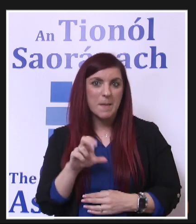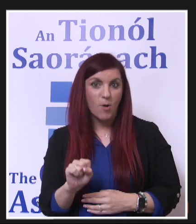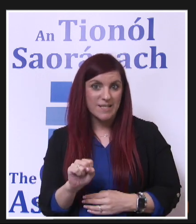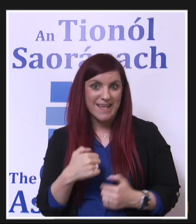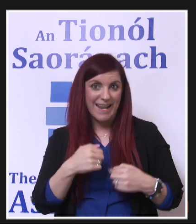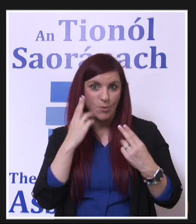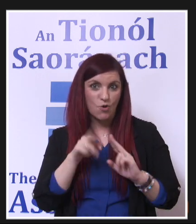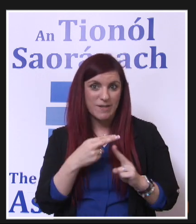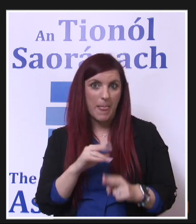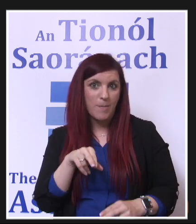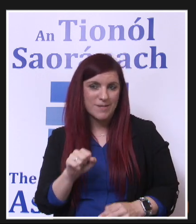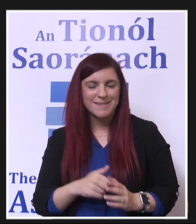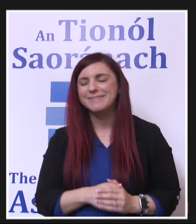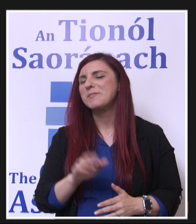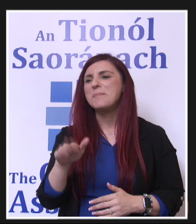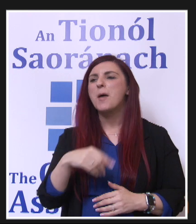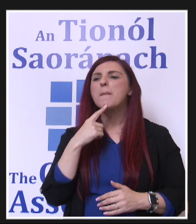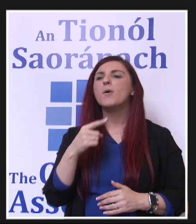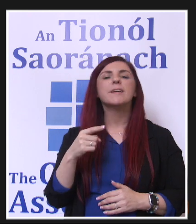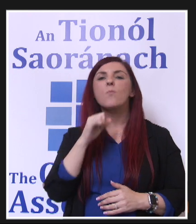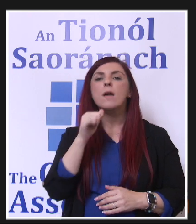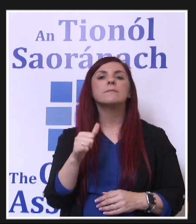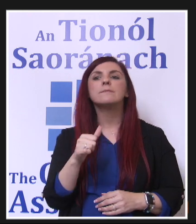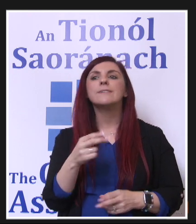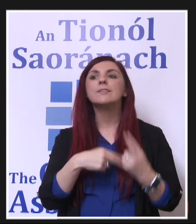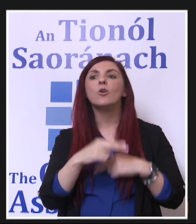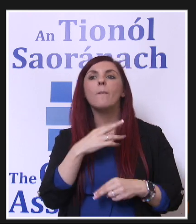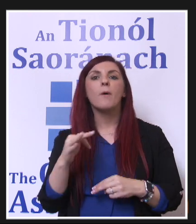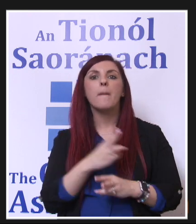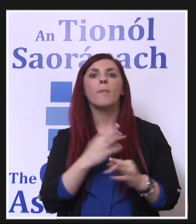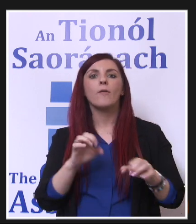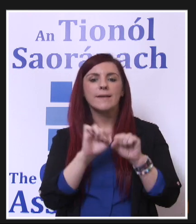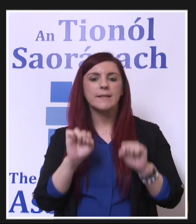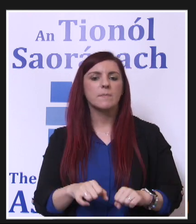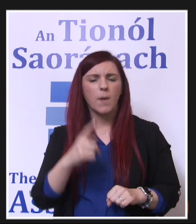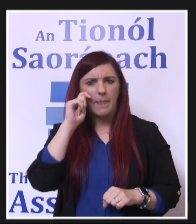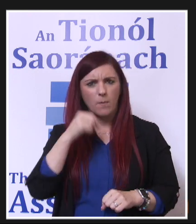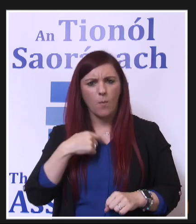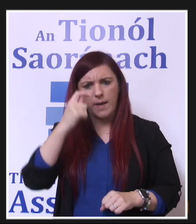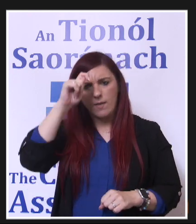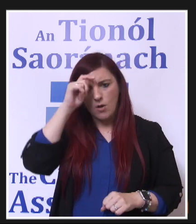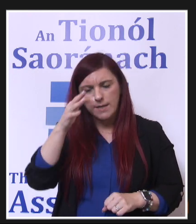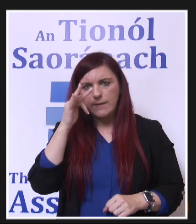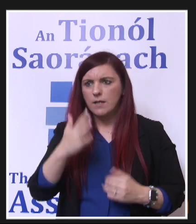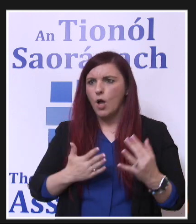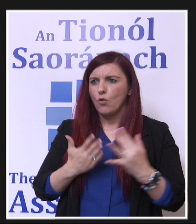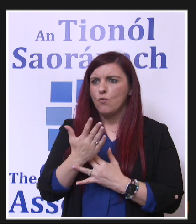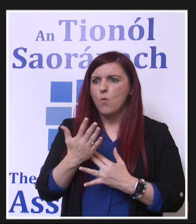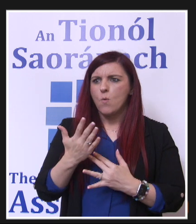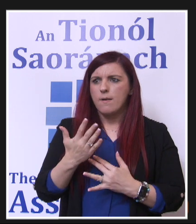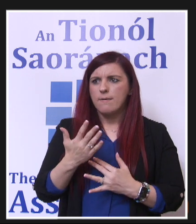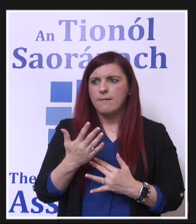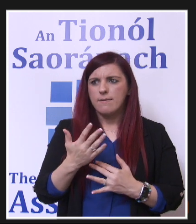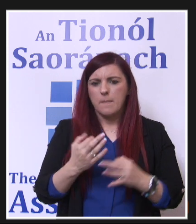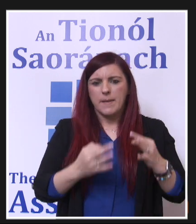than that. So it wasn't born in a perfect way. But actually, if you always, I think what we found, if you're over deliberative, and I hope this